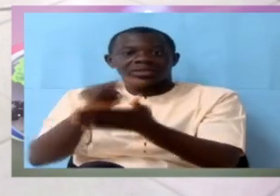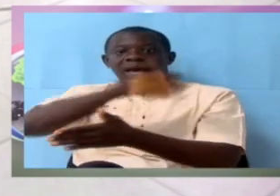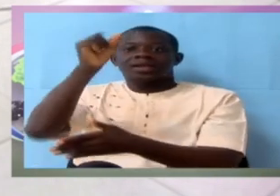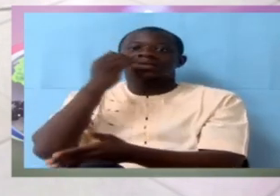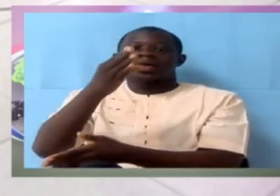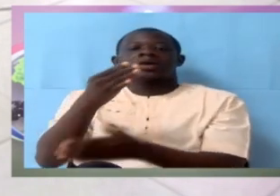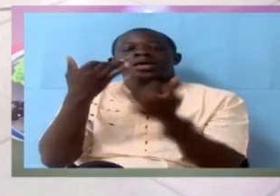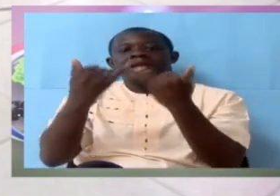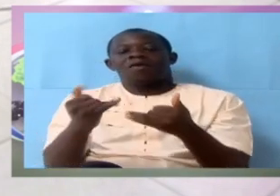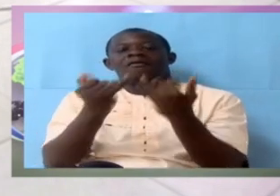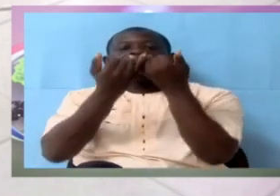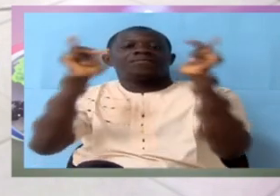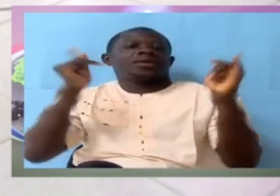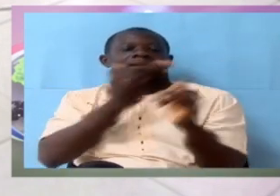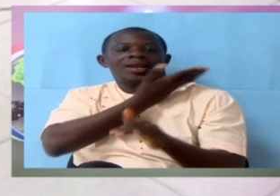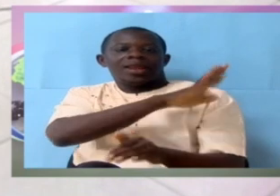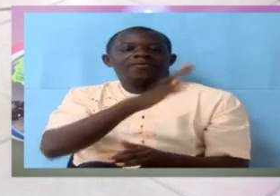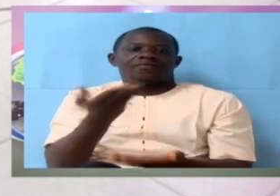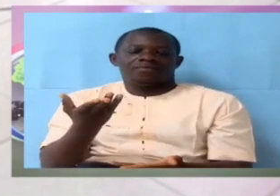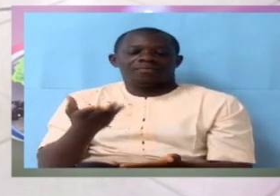discharged. Television camera